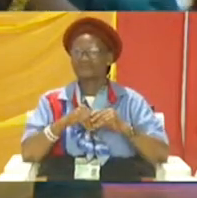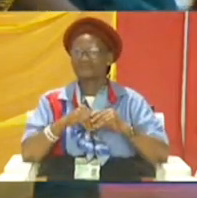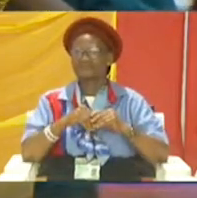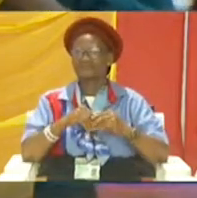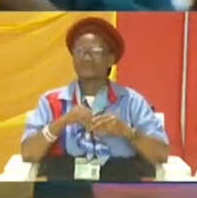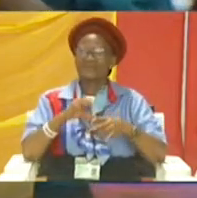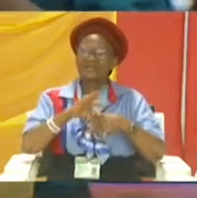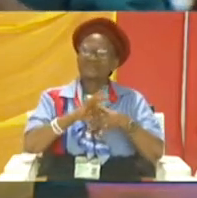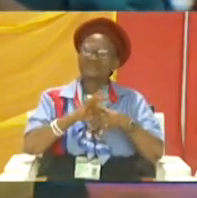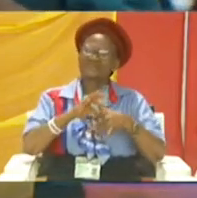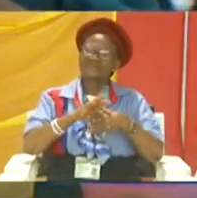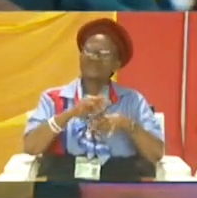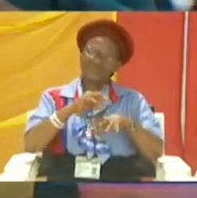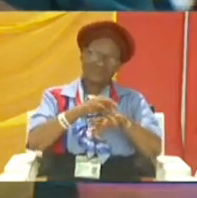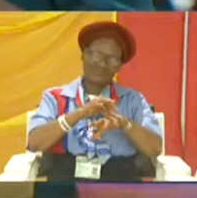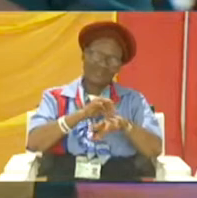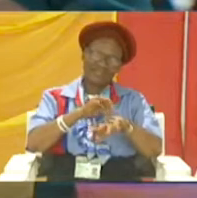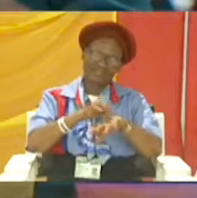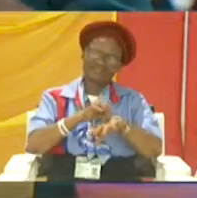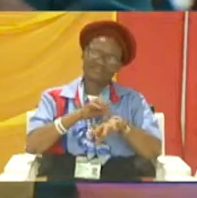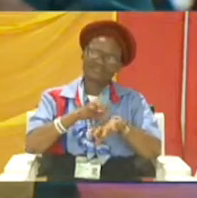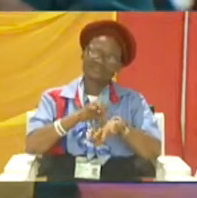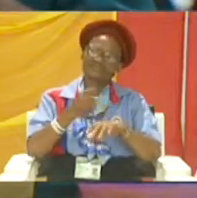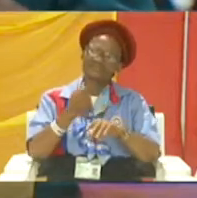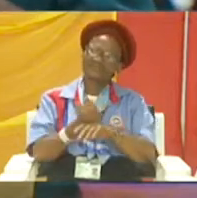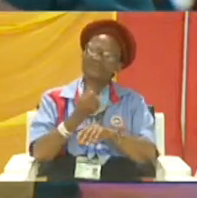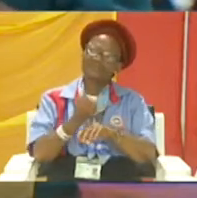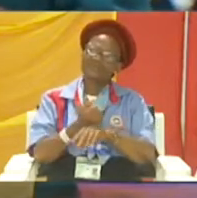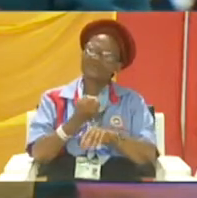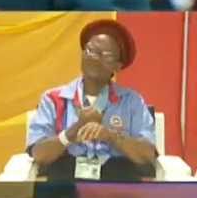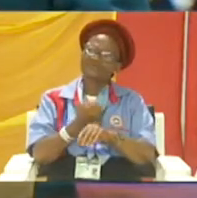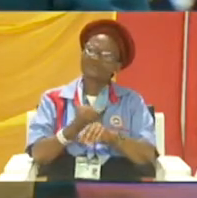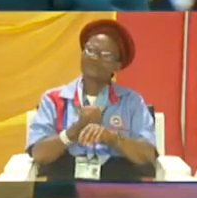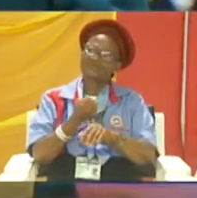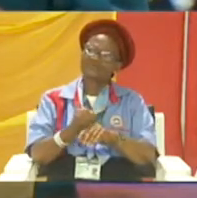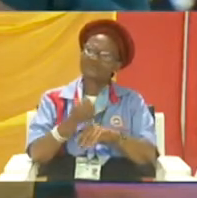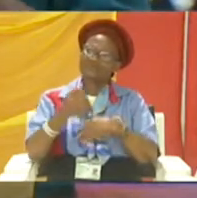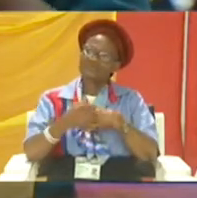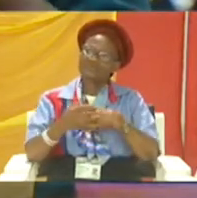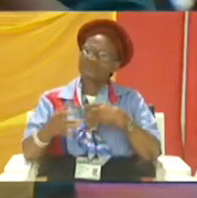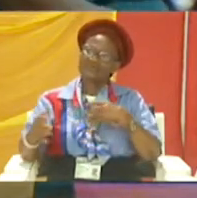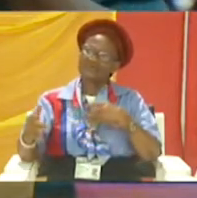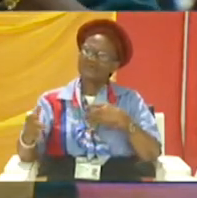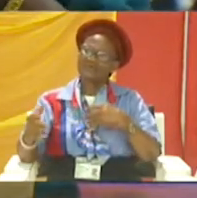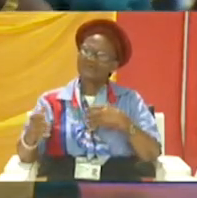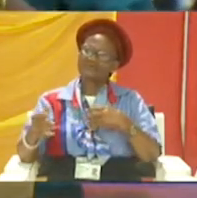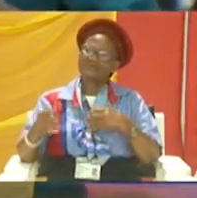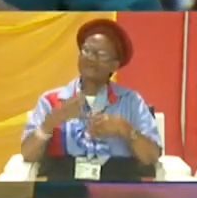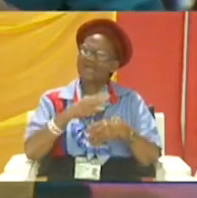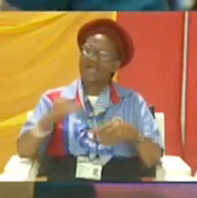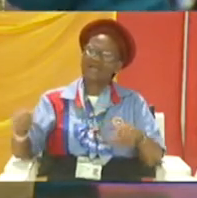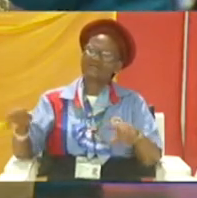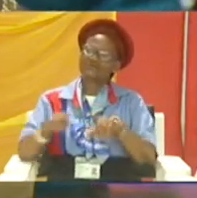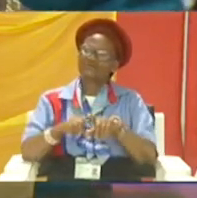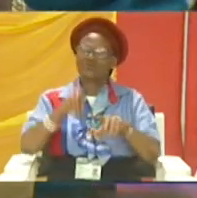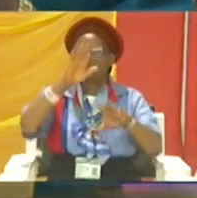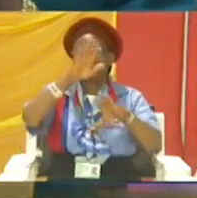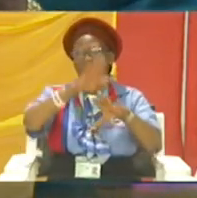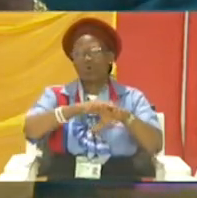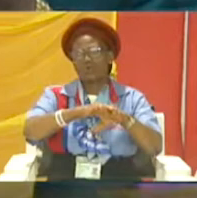flesh nipat eranara bones egungun blood eje etc. Ati bebe